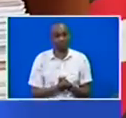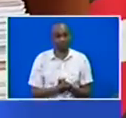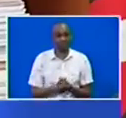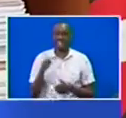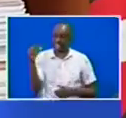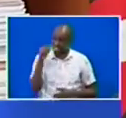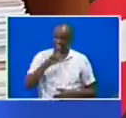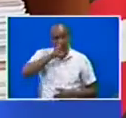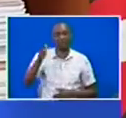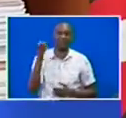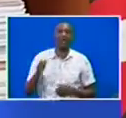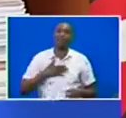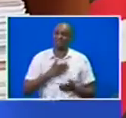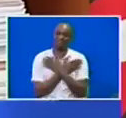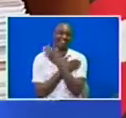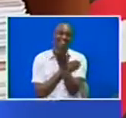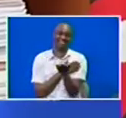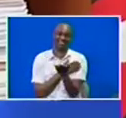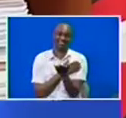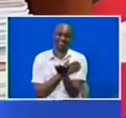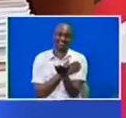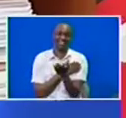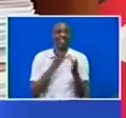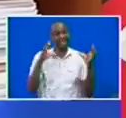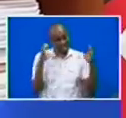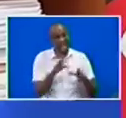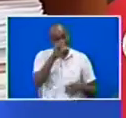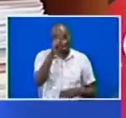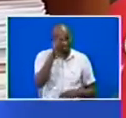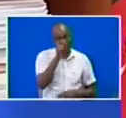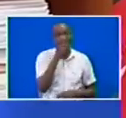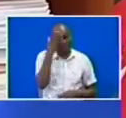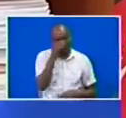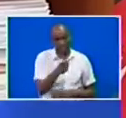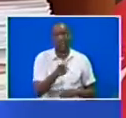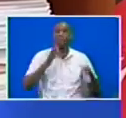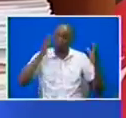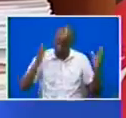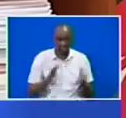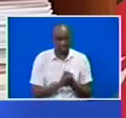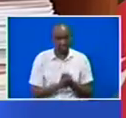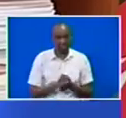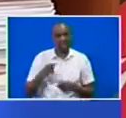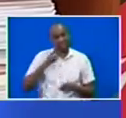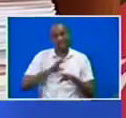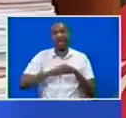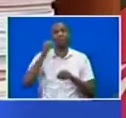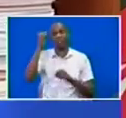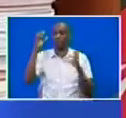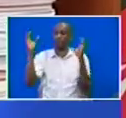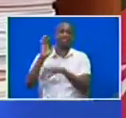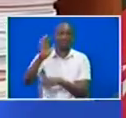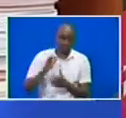Garissa Township, my friend, the clan dynamics is bigger than the political parties you're talking